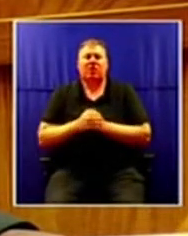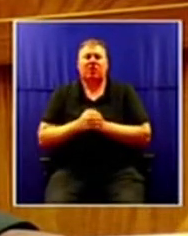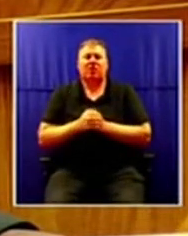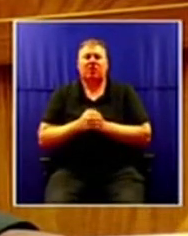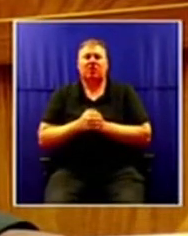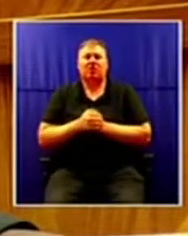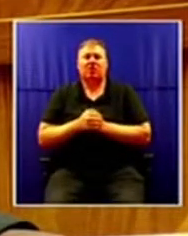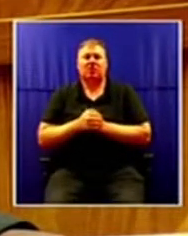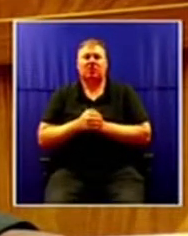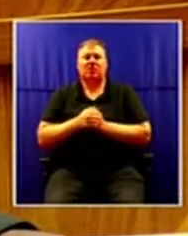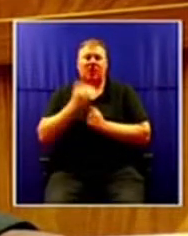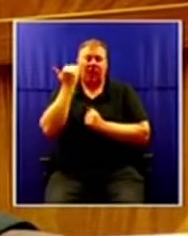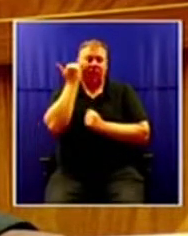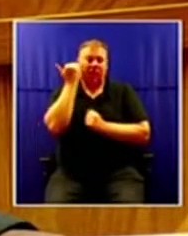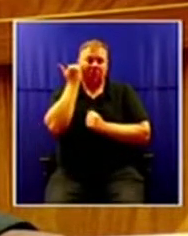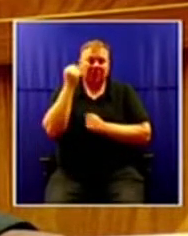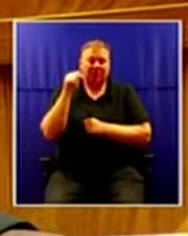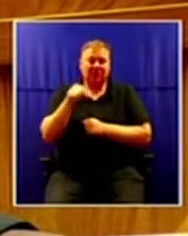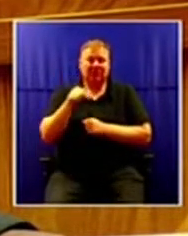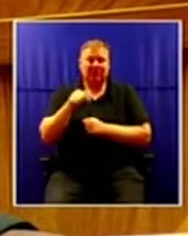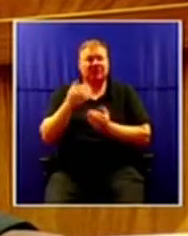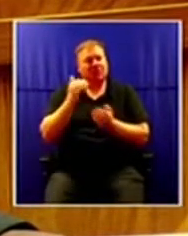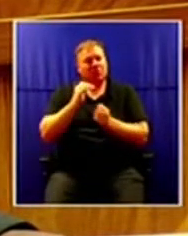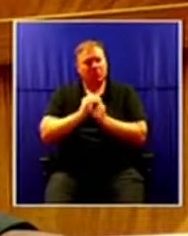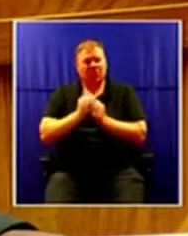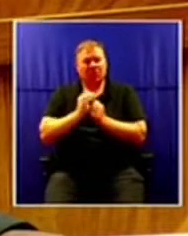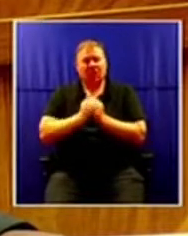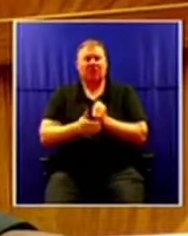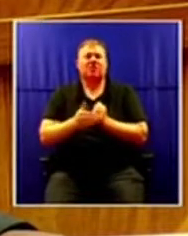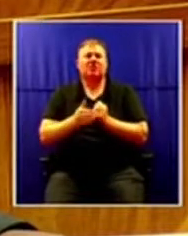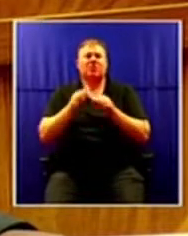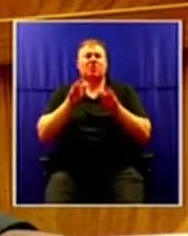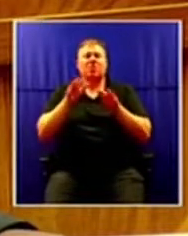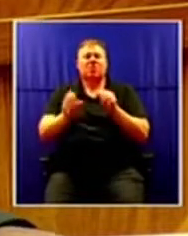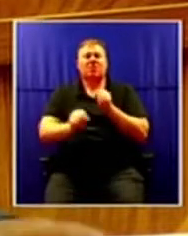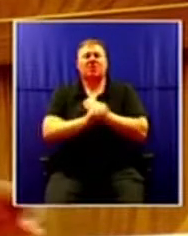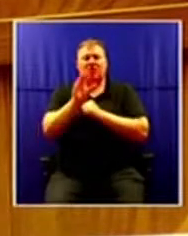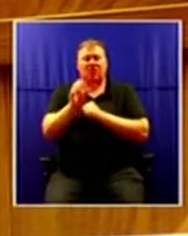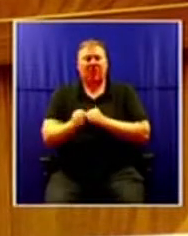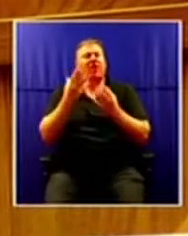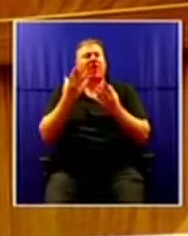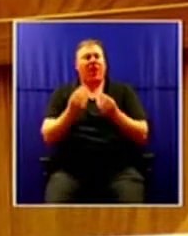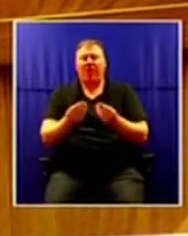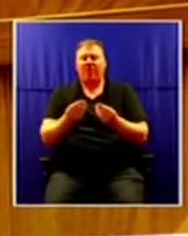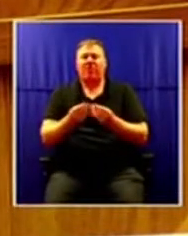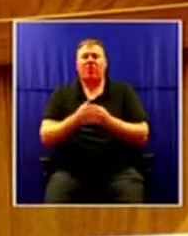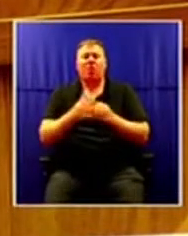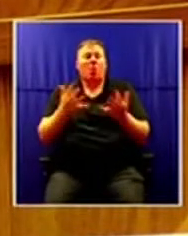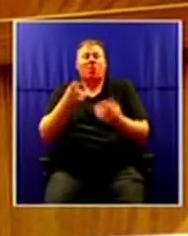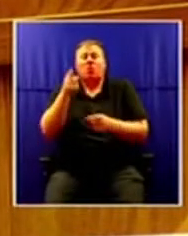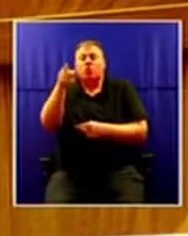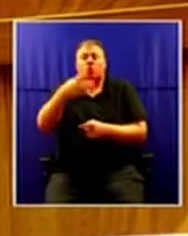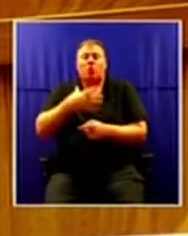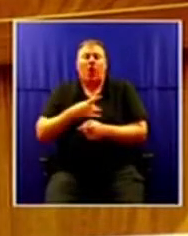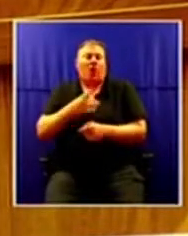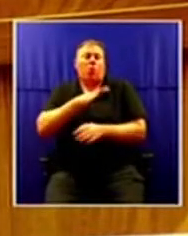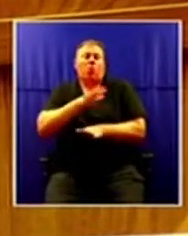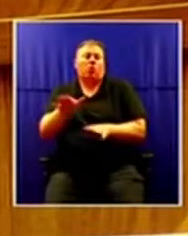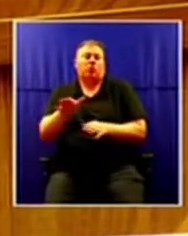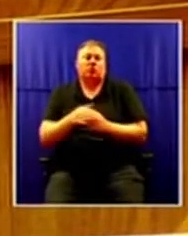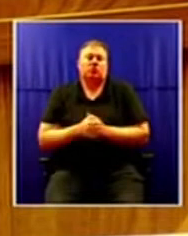this government has protected the people of South Africa, whether we like it or not.